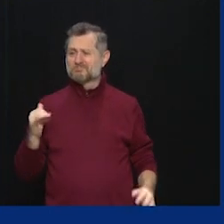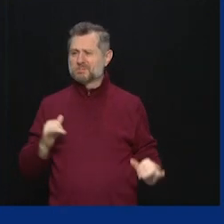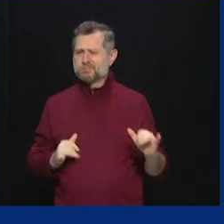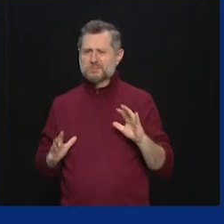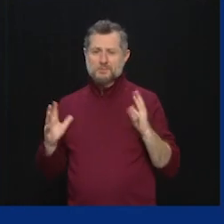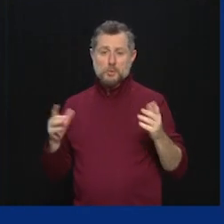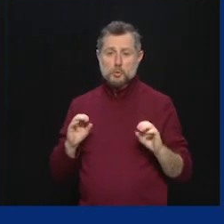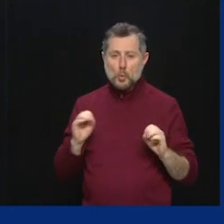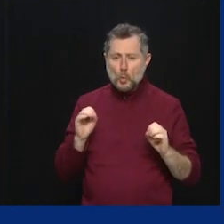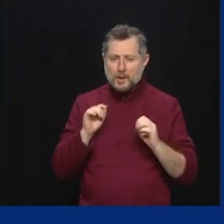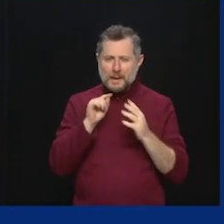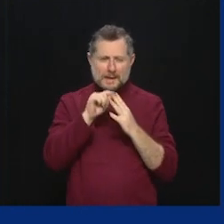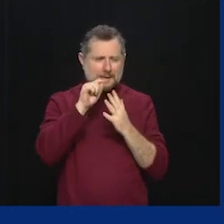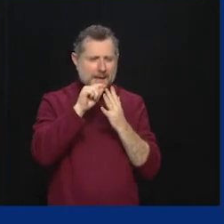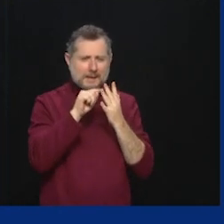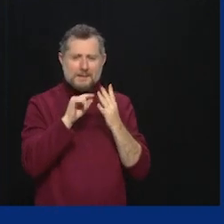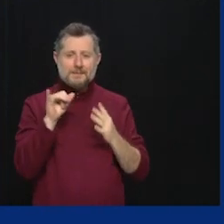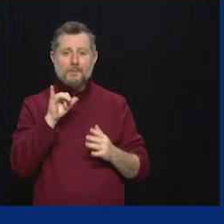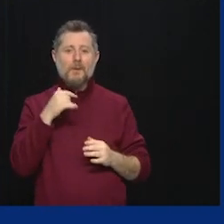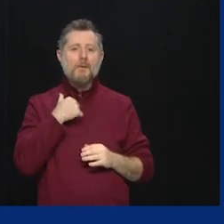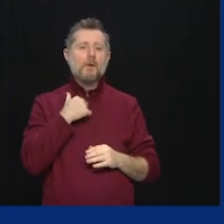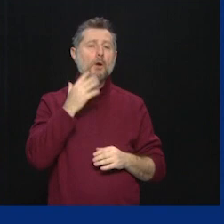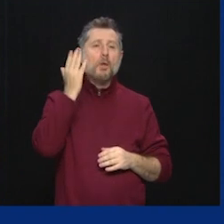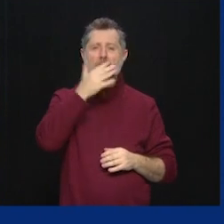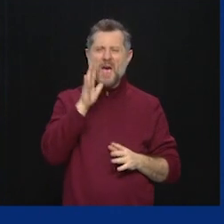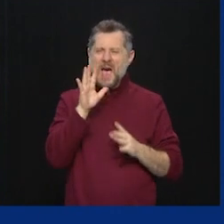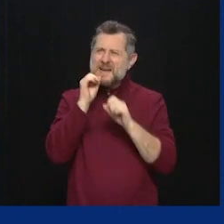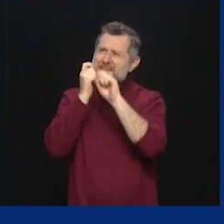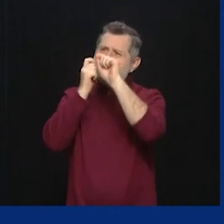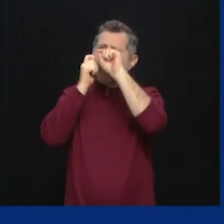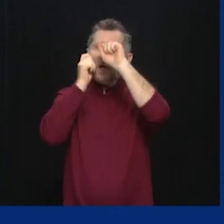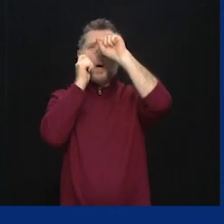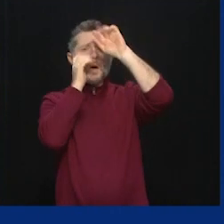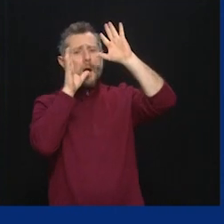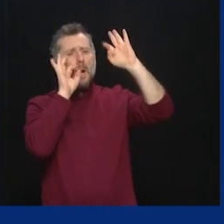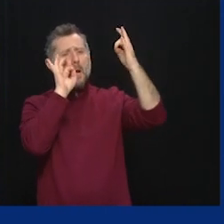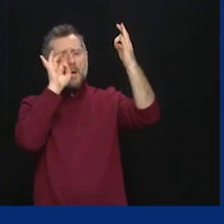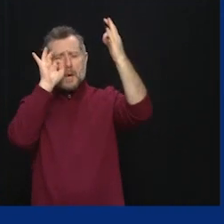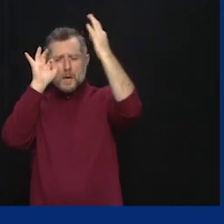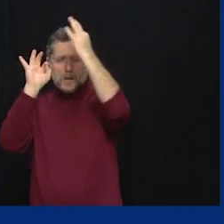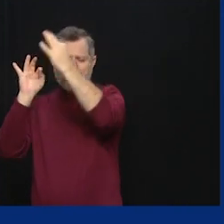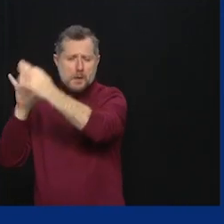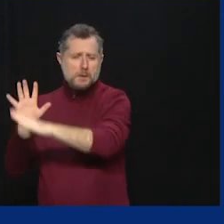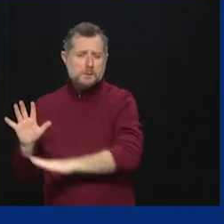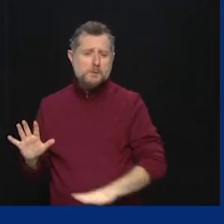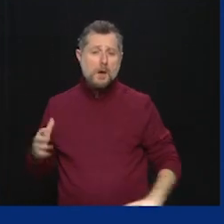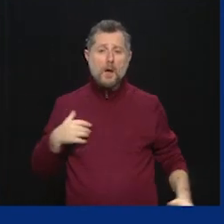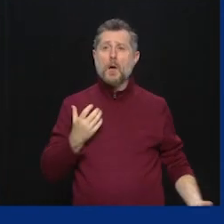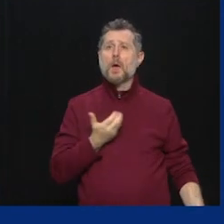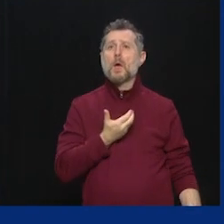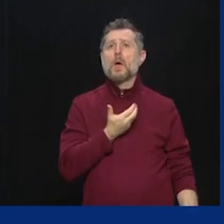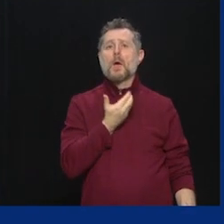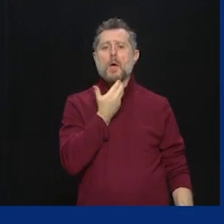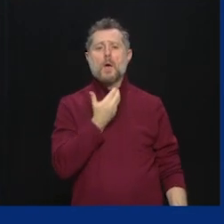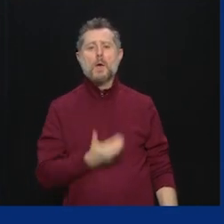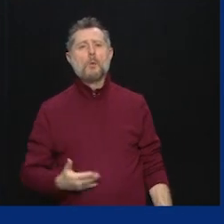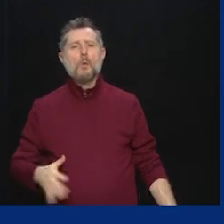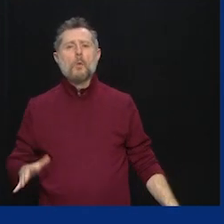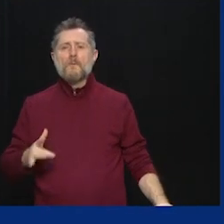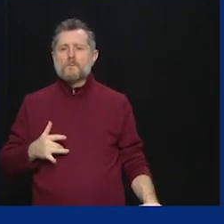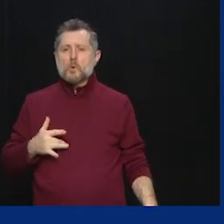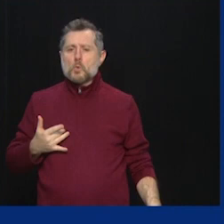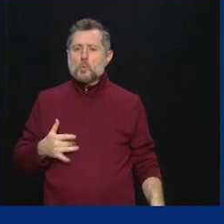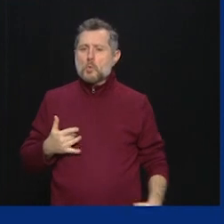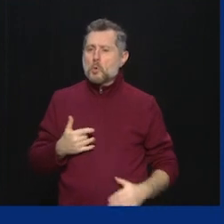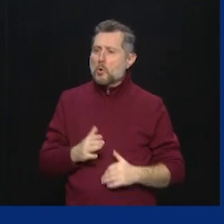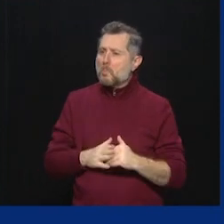overlooked. As you spend more time in this building, not only will it make you feel comfortable at events,